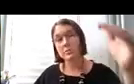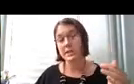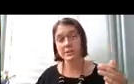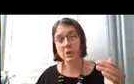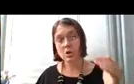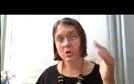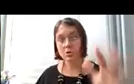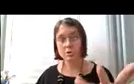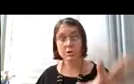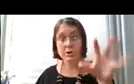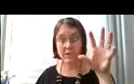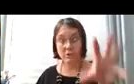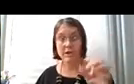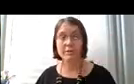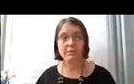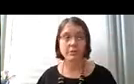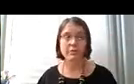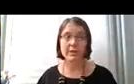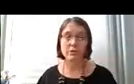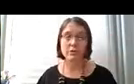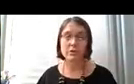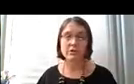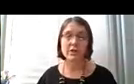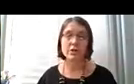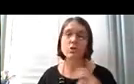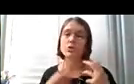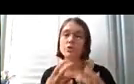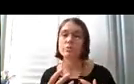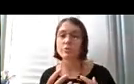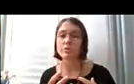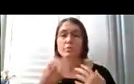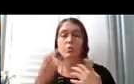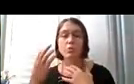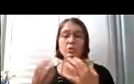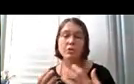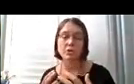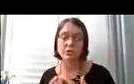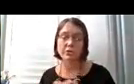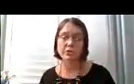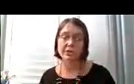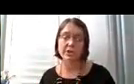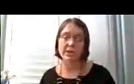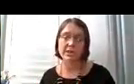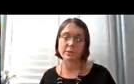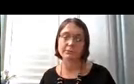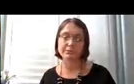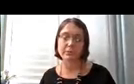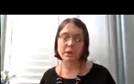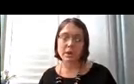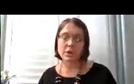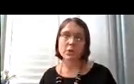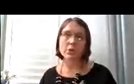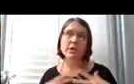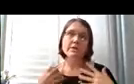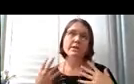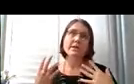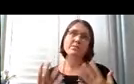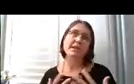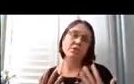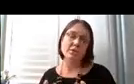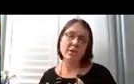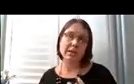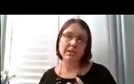students can unmute themselves on the online platform that you're using, or you can mute them, or you can use the chat element. You'll